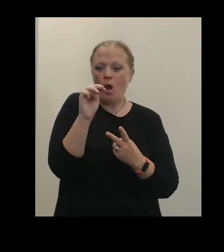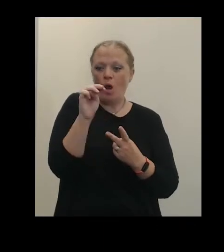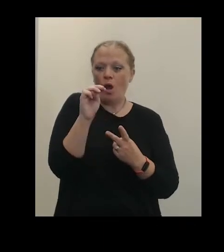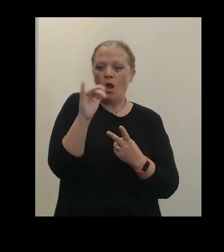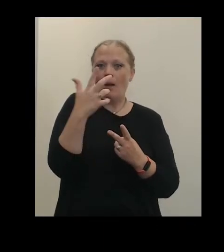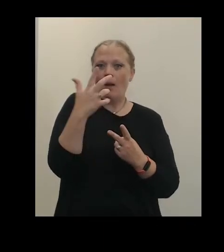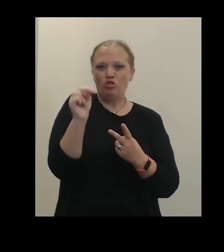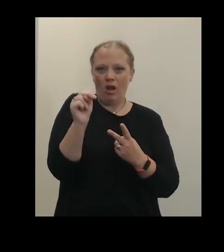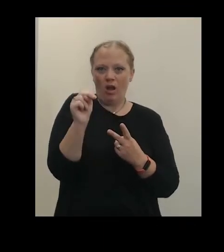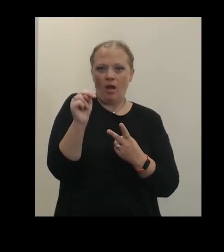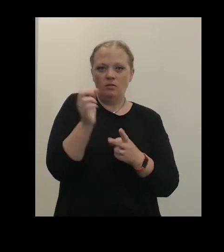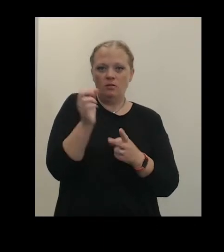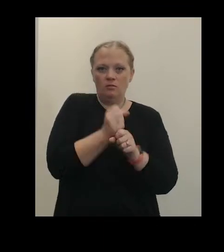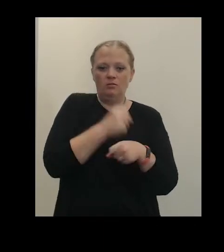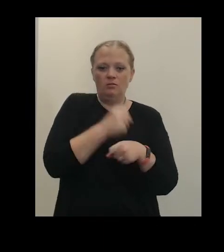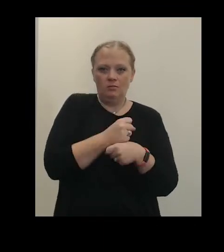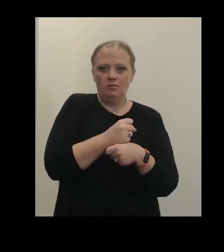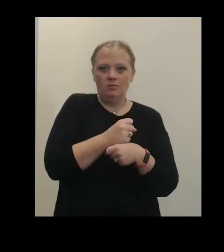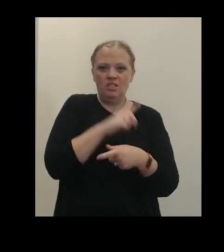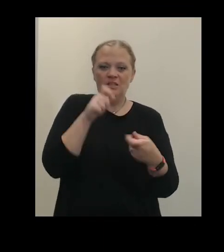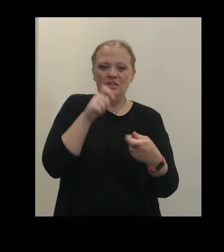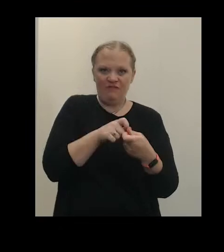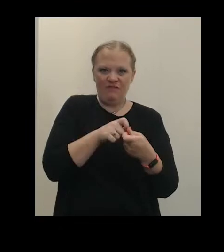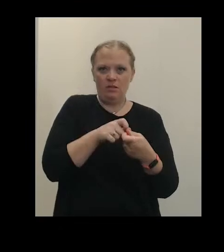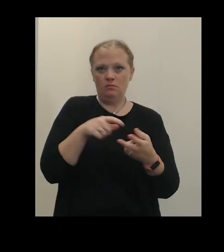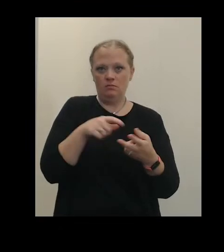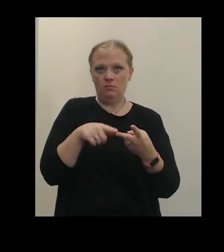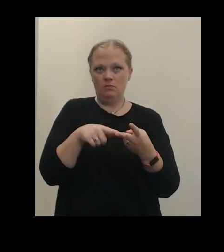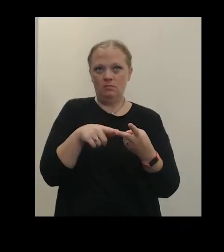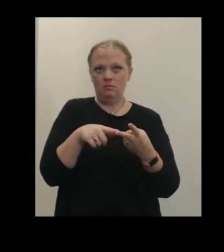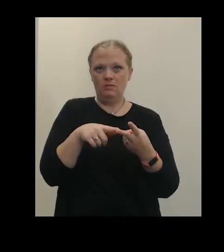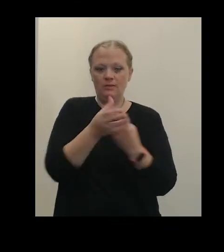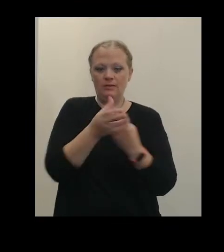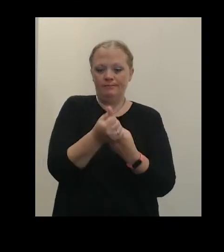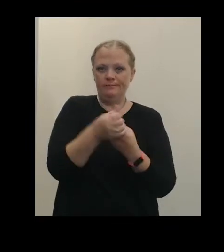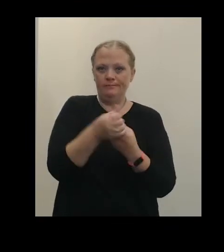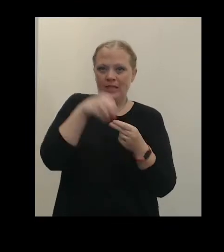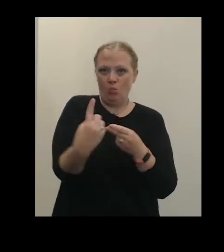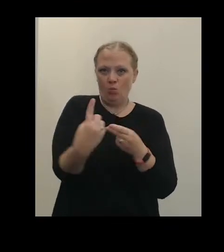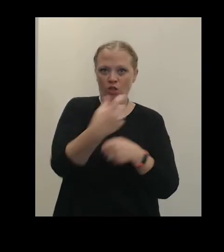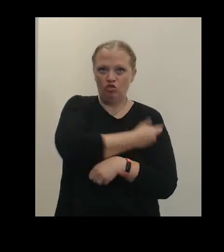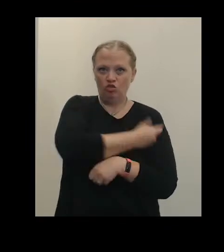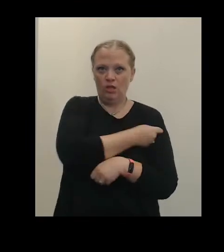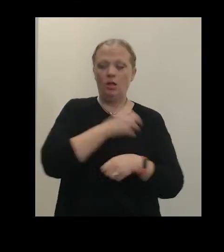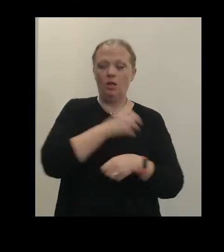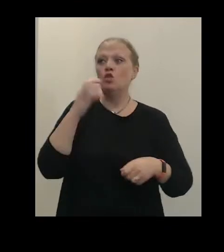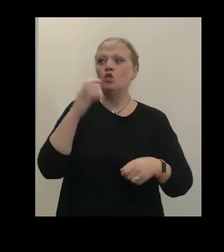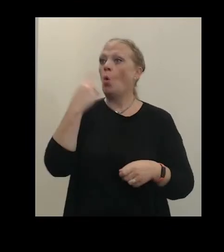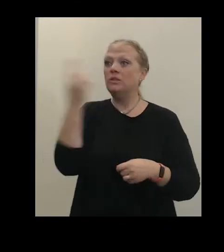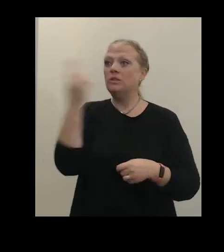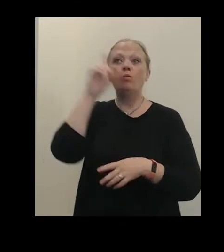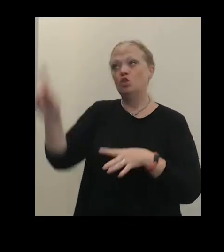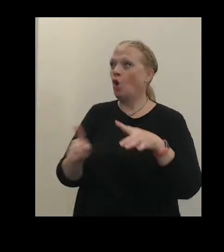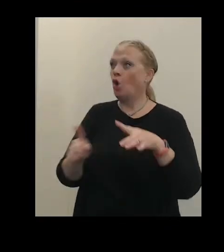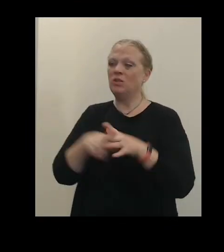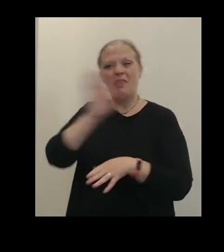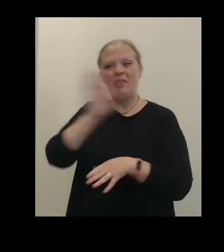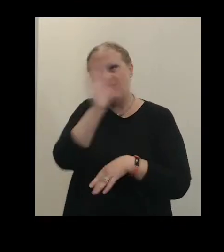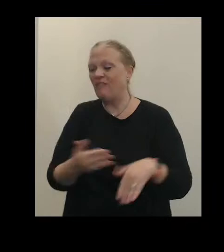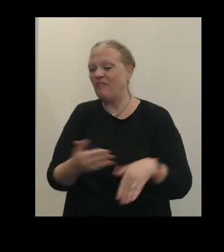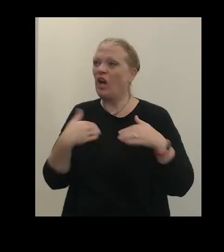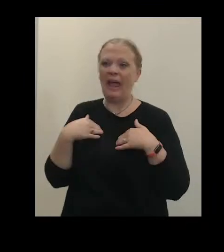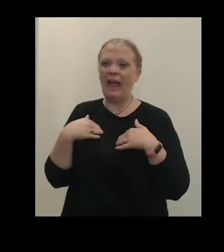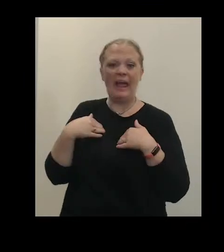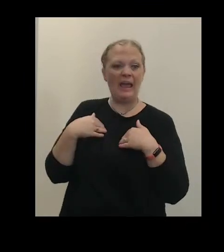formulation that will specifically target the Omicron. So if someone comes in, they've never been vaccinated with the old formulation or